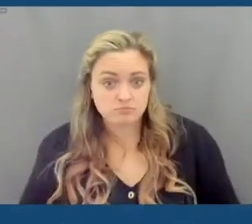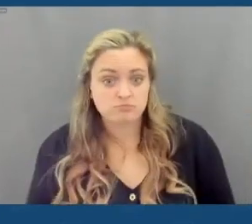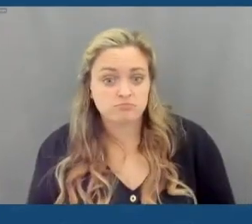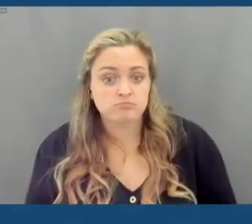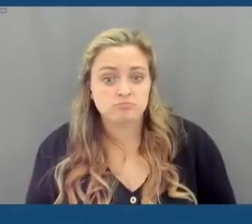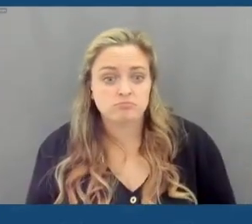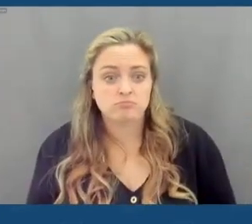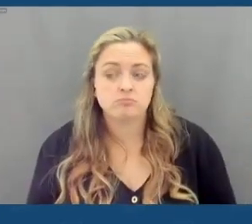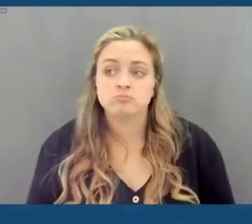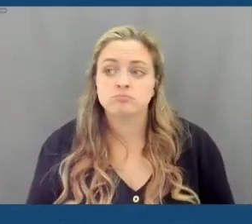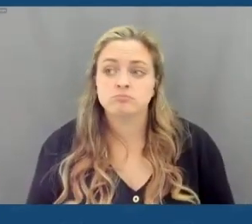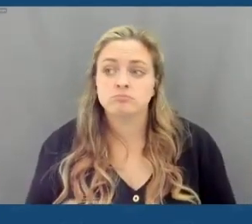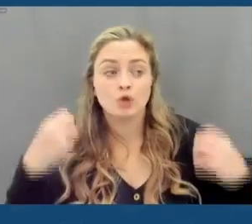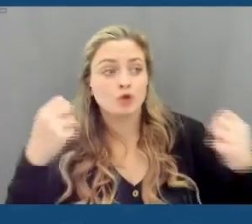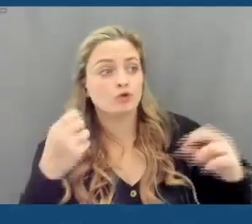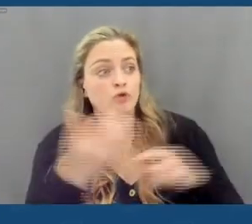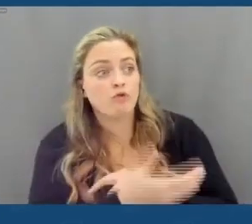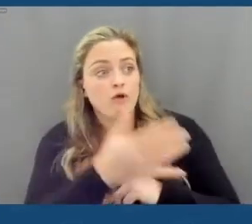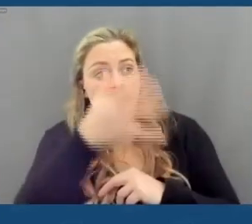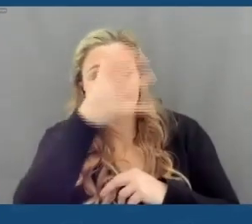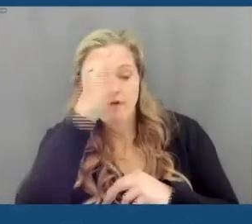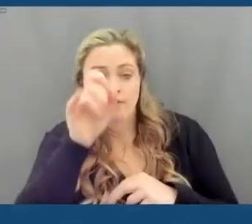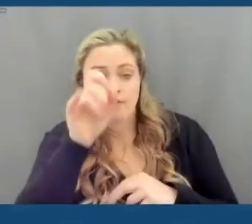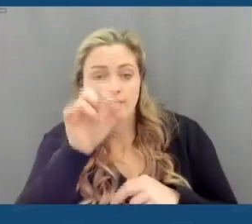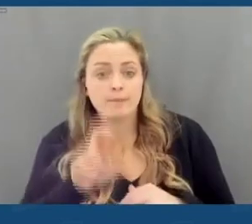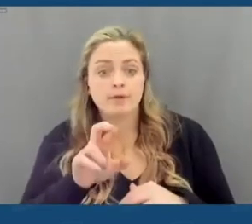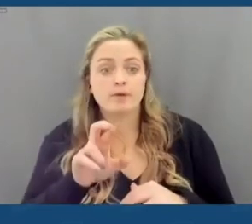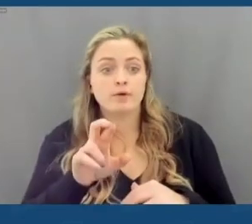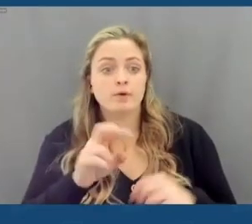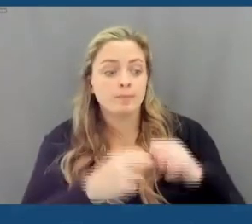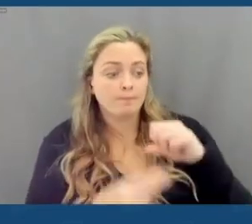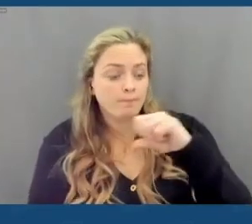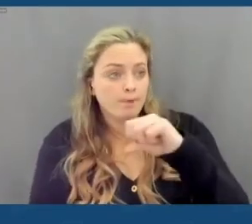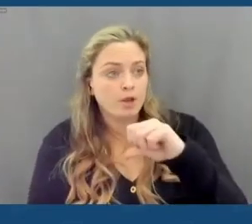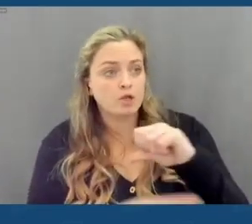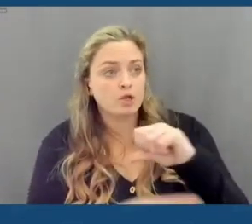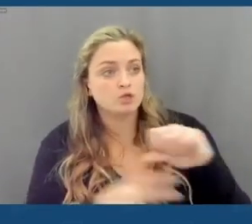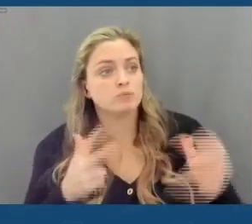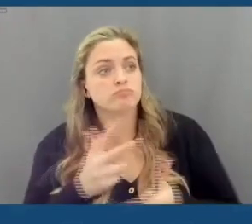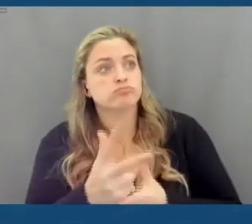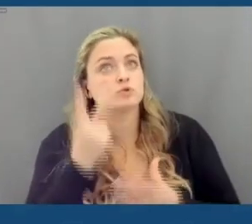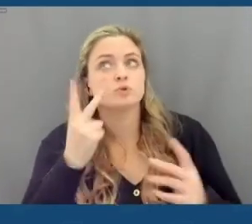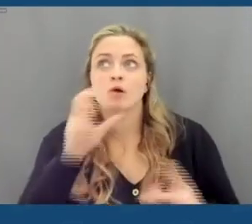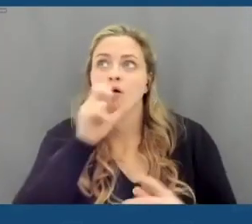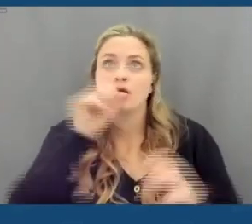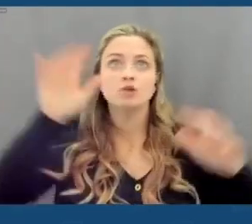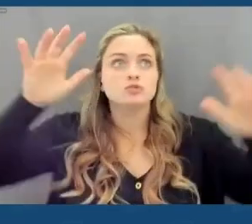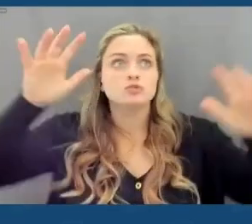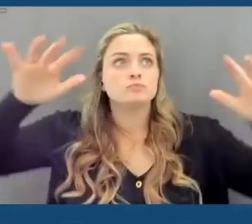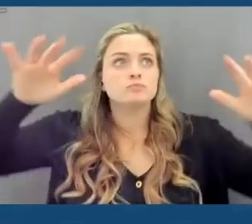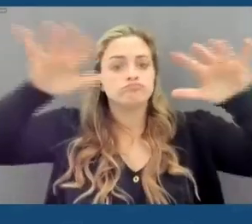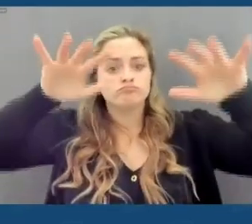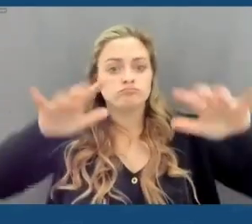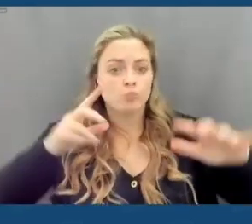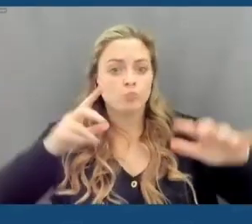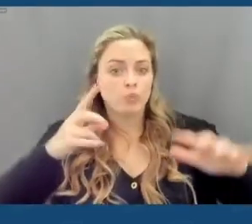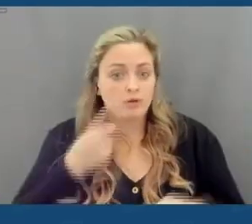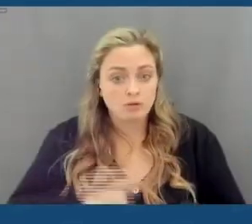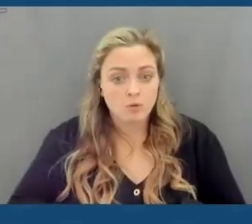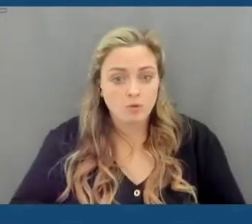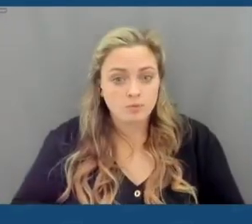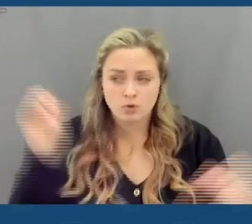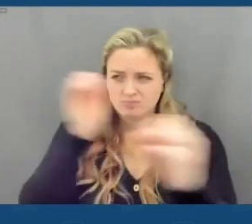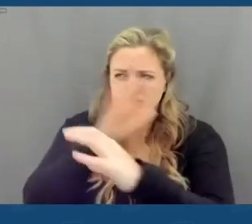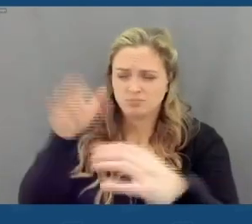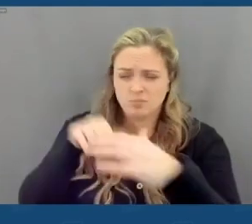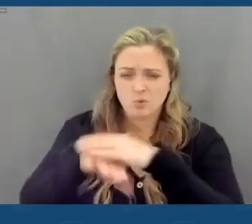drove over the Father Baker Bridge in a cloud of smoke coming out of the steel plant, the smokestacks. You would not dream of going in Lake